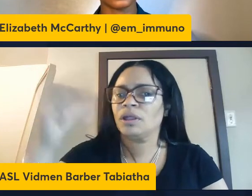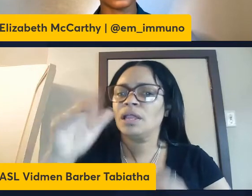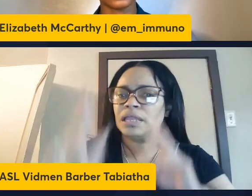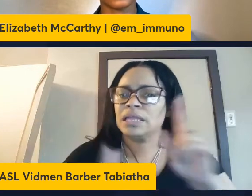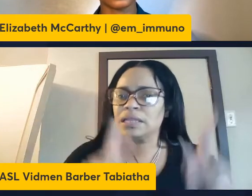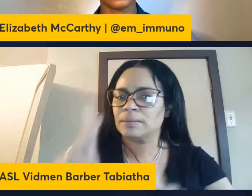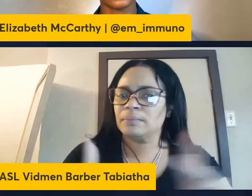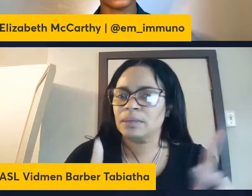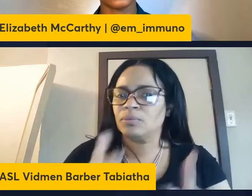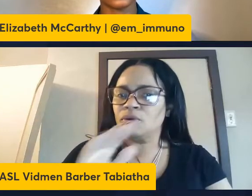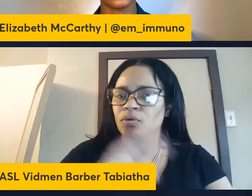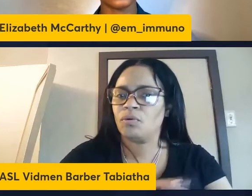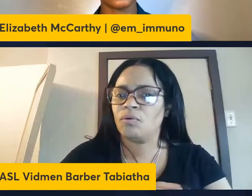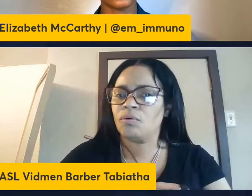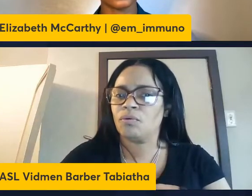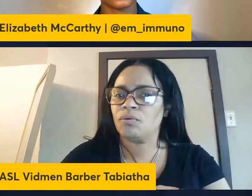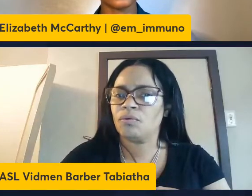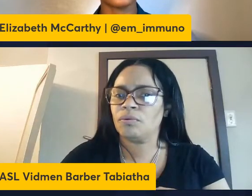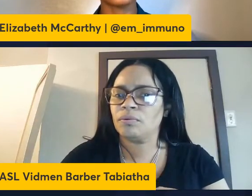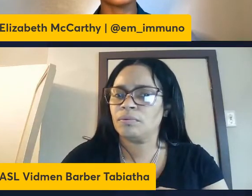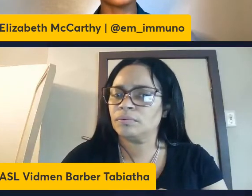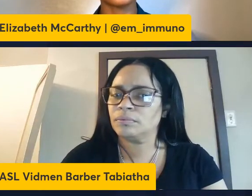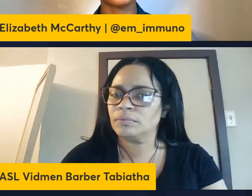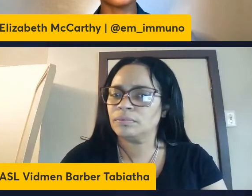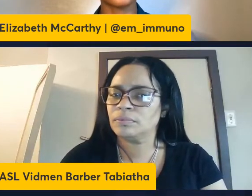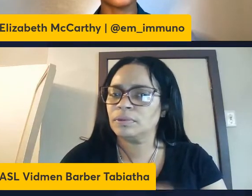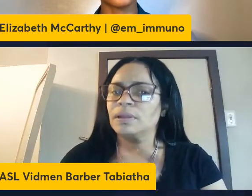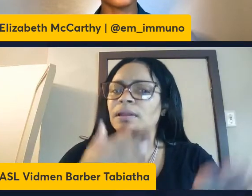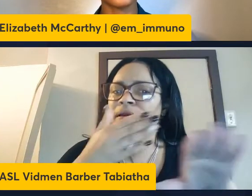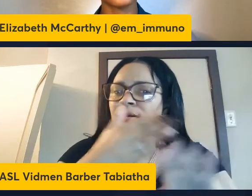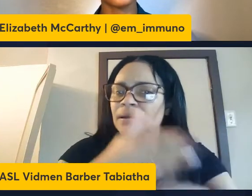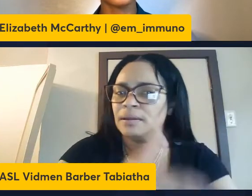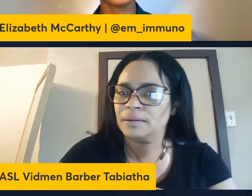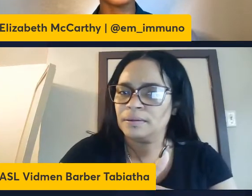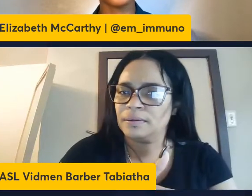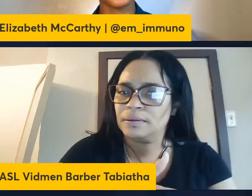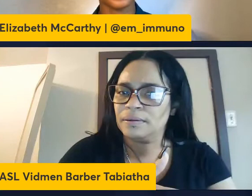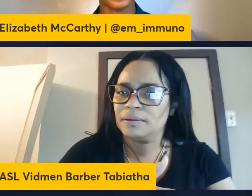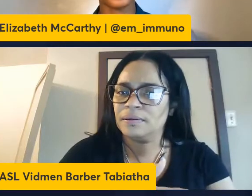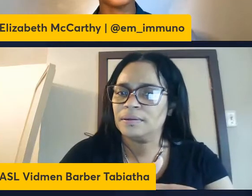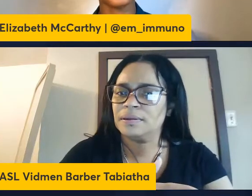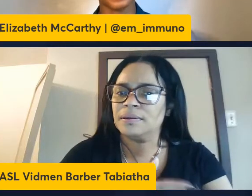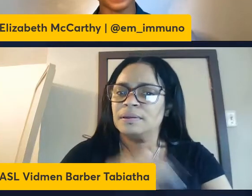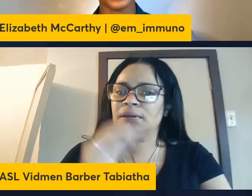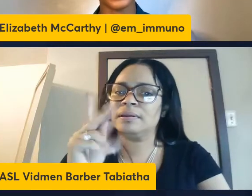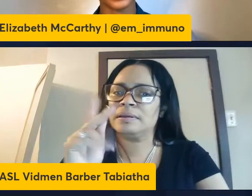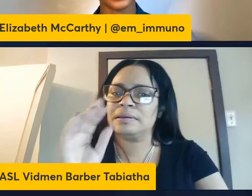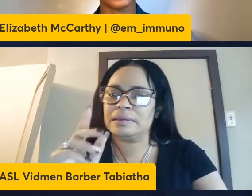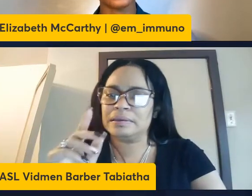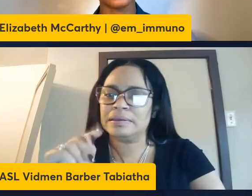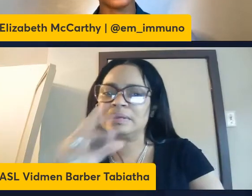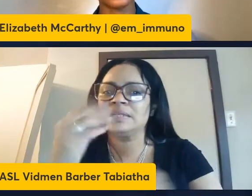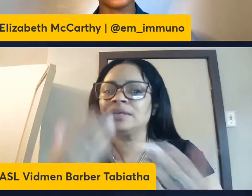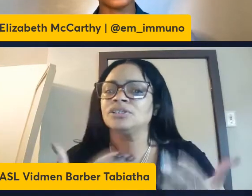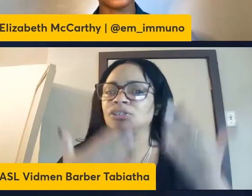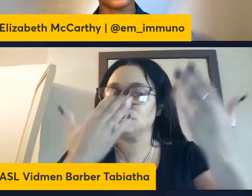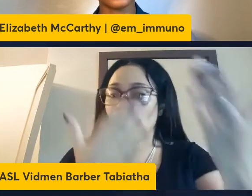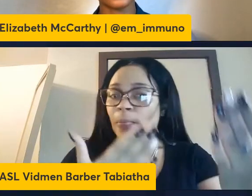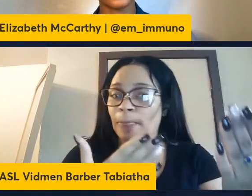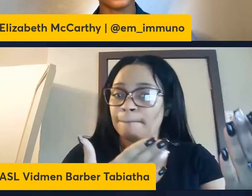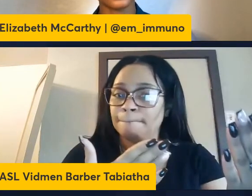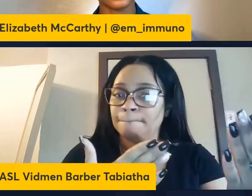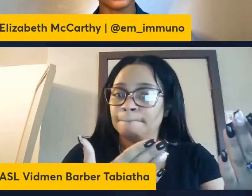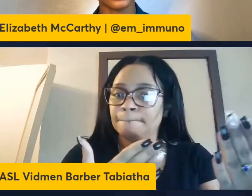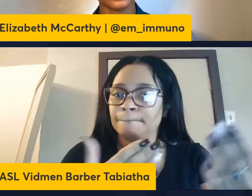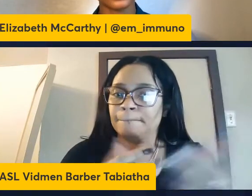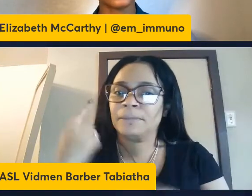taught course had R Studio. And R Studio was giving them loads of useful hints and tips and suggestions for, errors in code